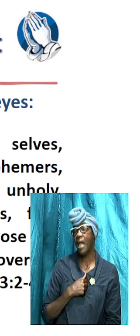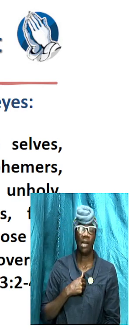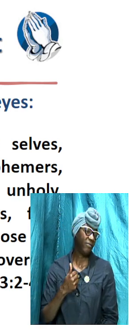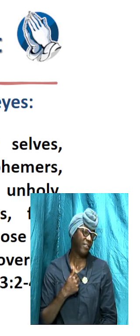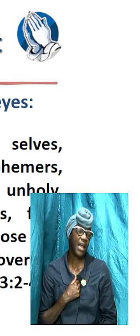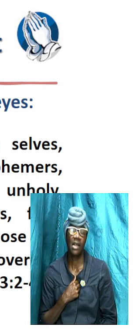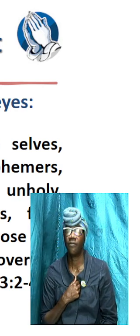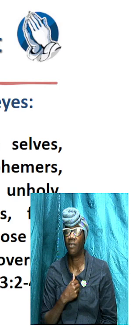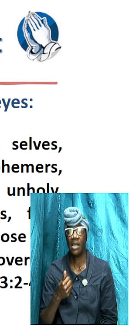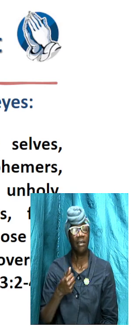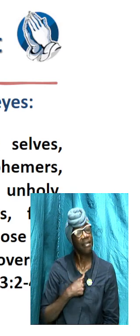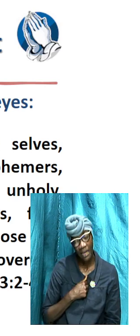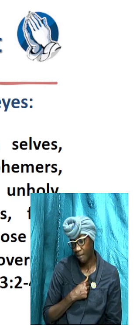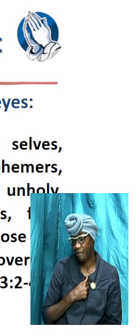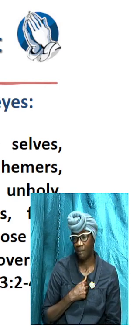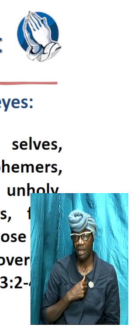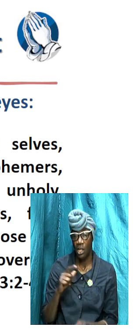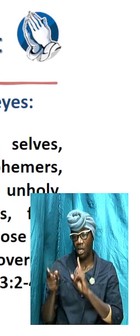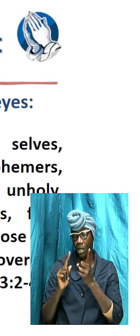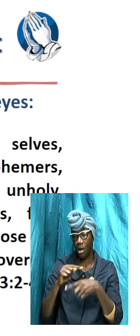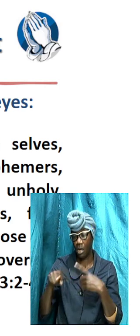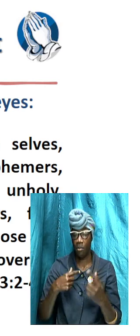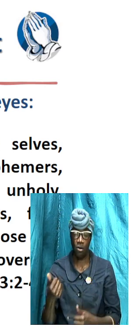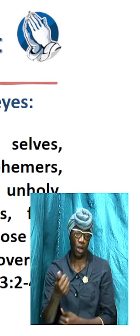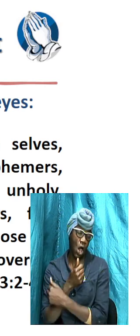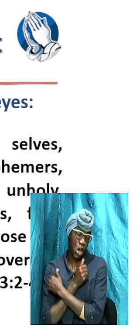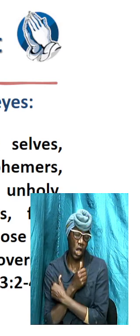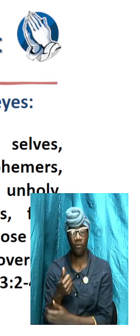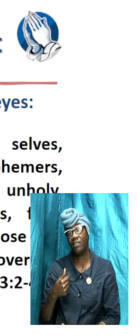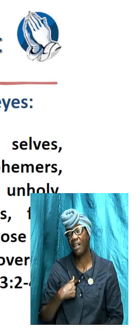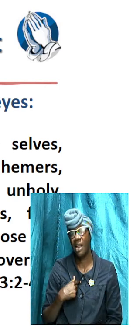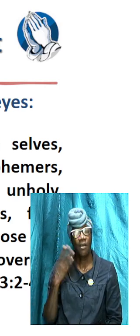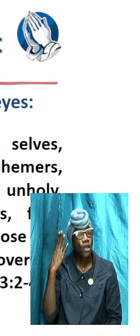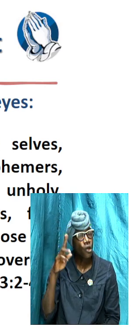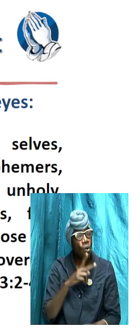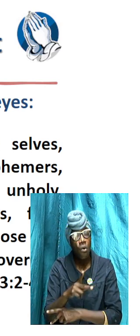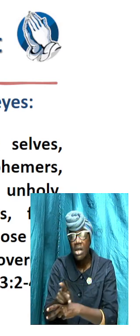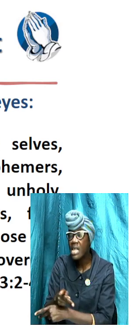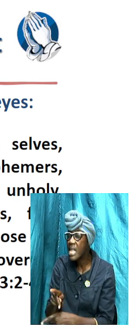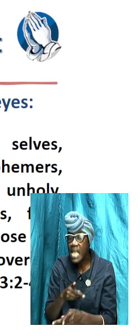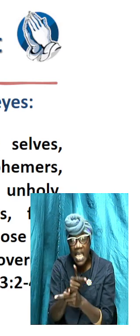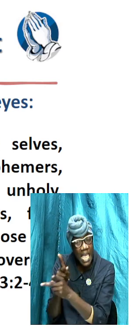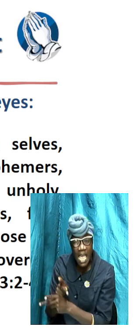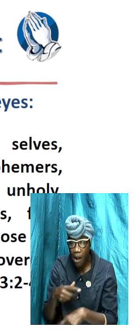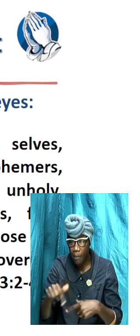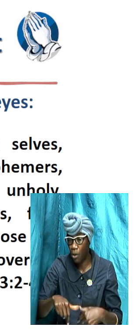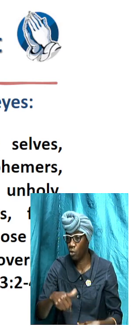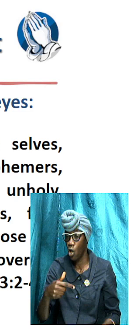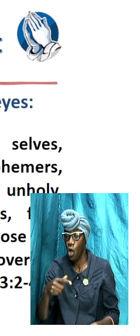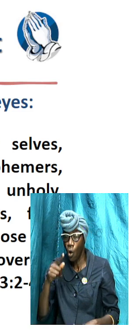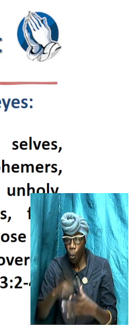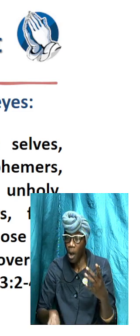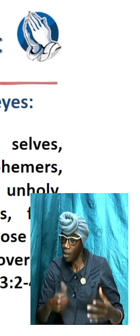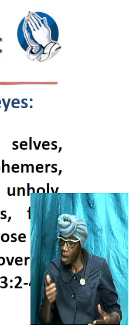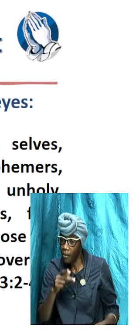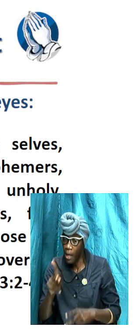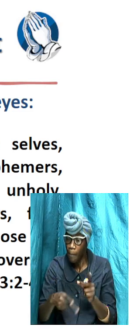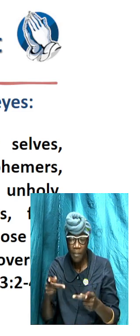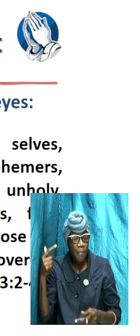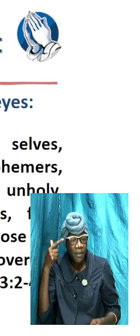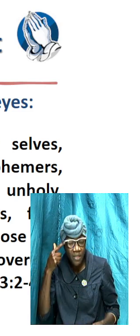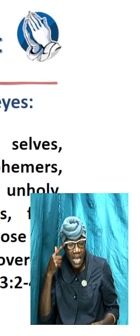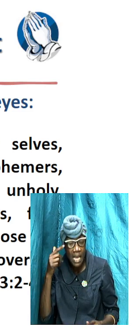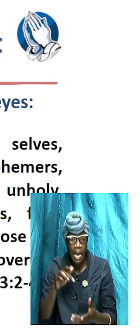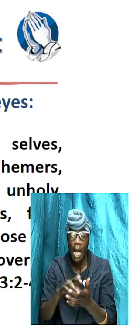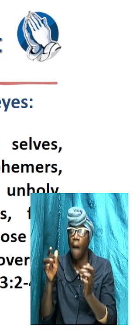people talk about is themselves. Amen. Love yourself. You don't care about what anybody else thinks. That's not what scriptures teach. Scriptures say, must love